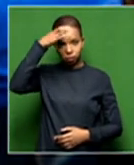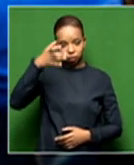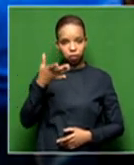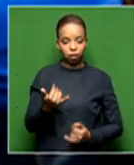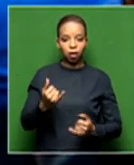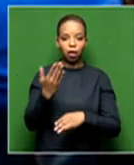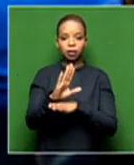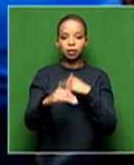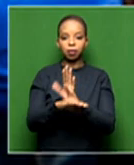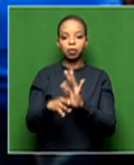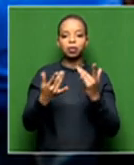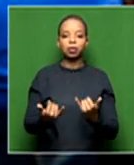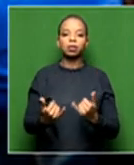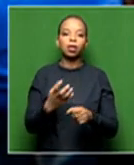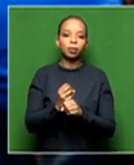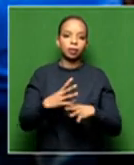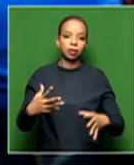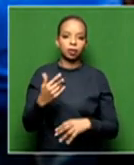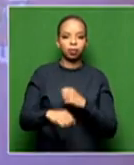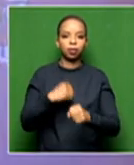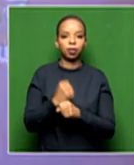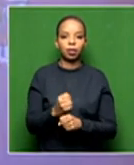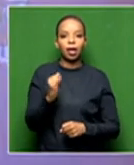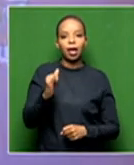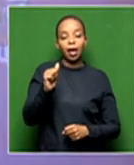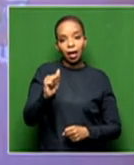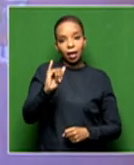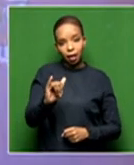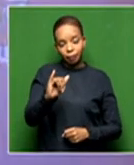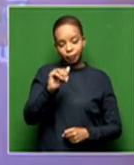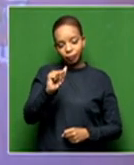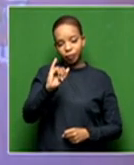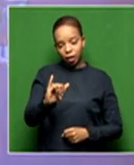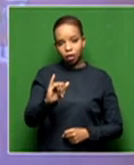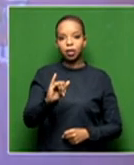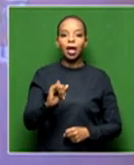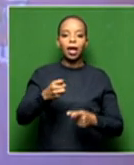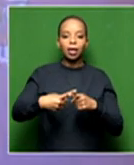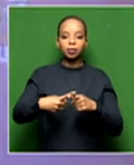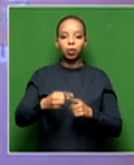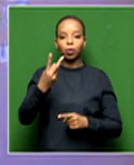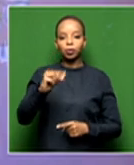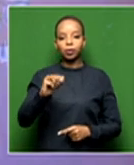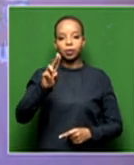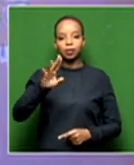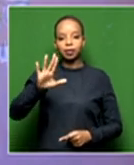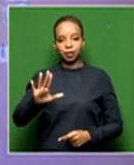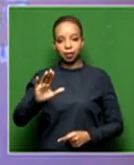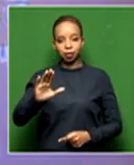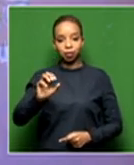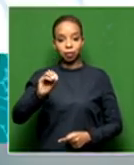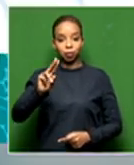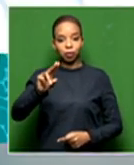AI Expo Africa 2020. They were selected at last year's Young Enterprise Initiative. The French Embassy launched